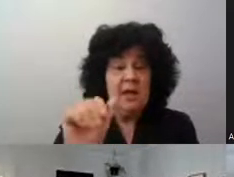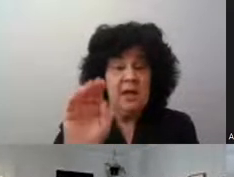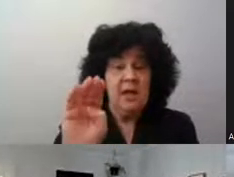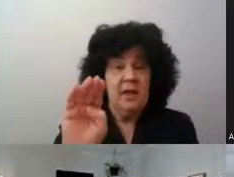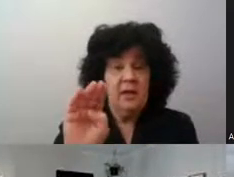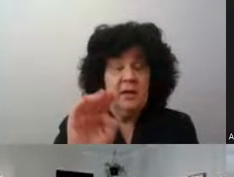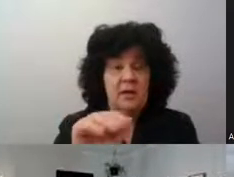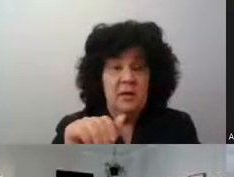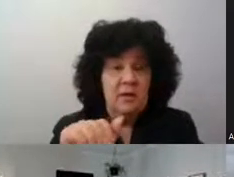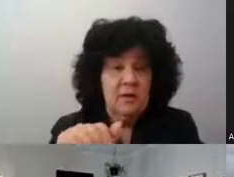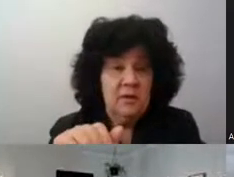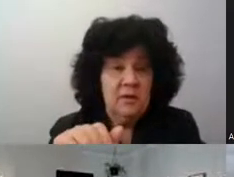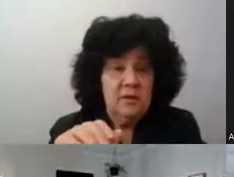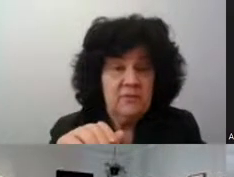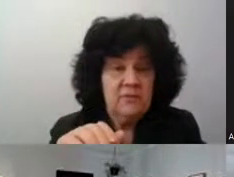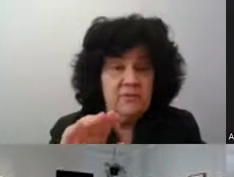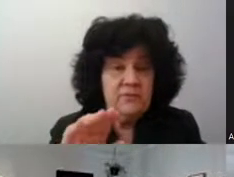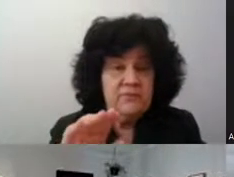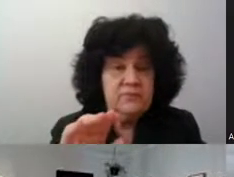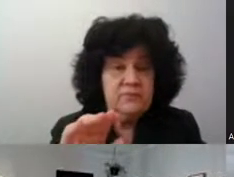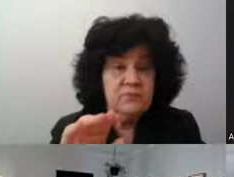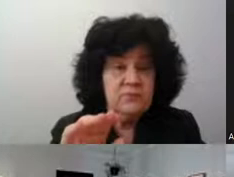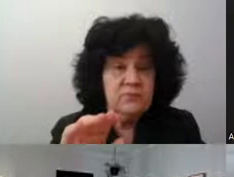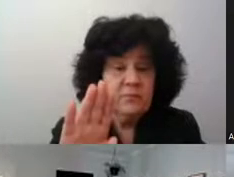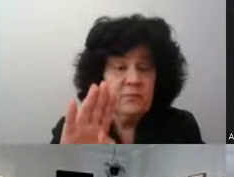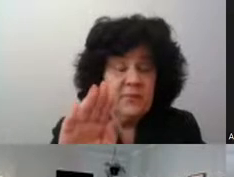Mamie, I thought I heard something. Okay.